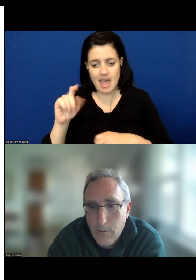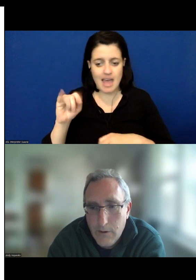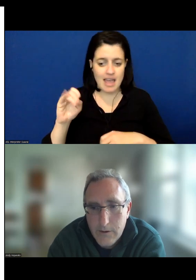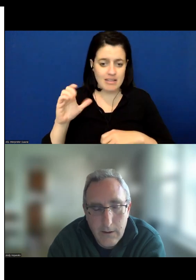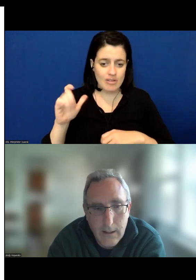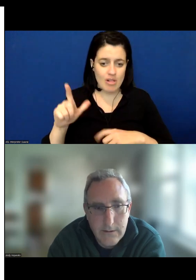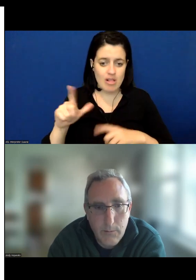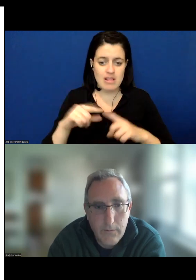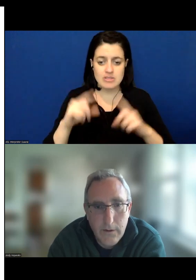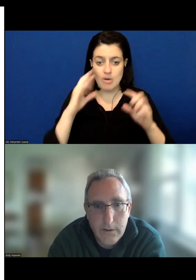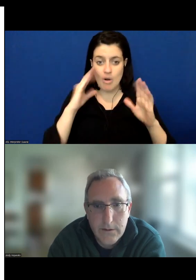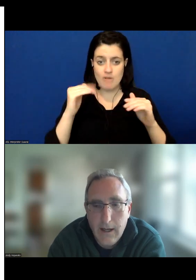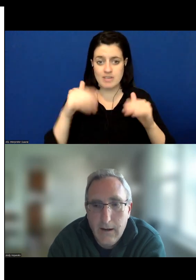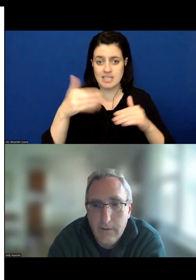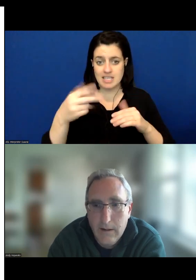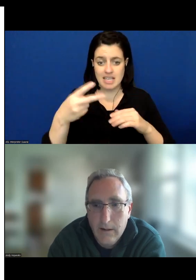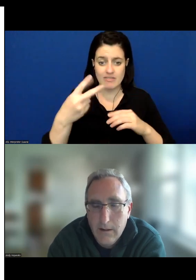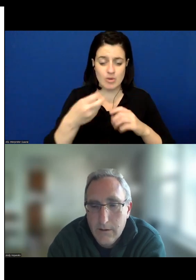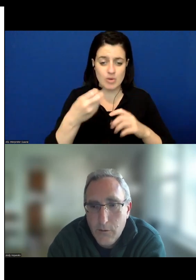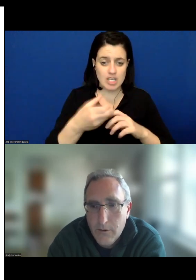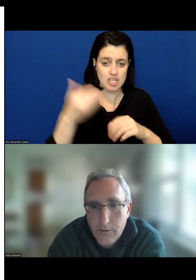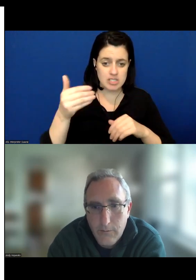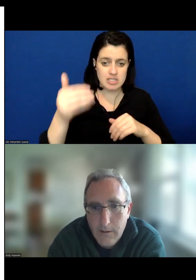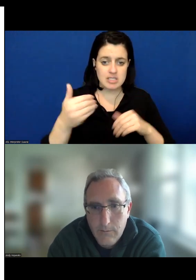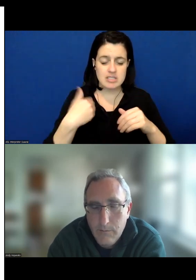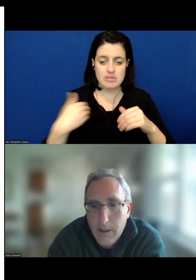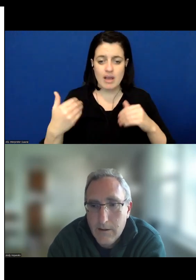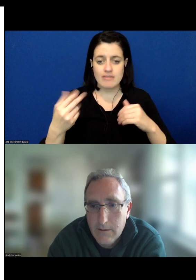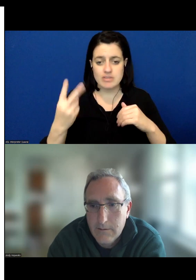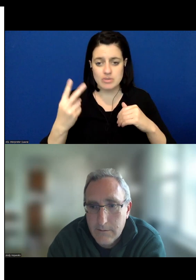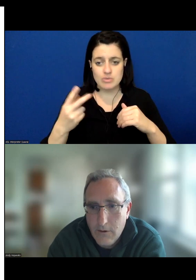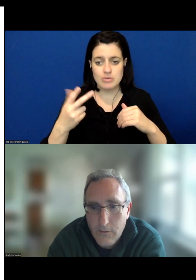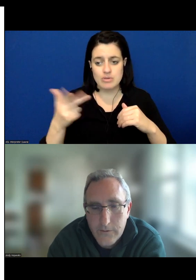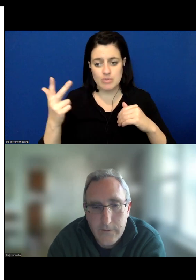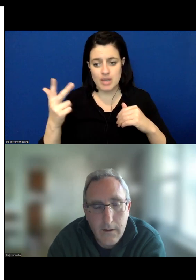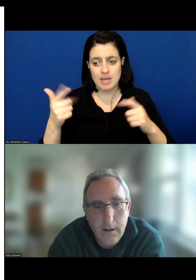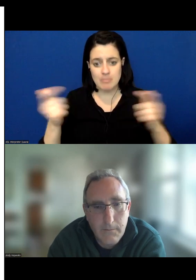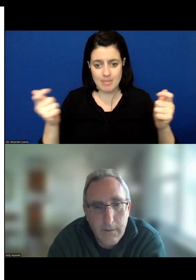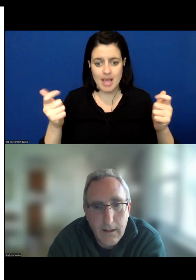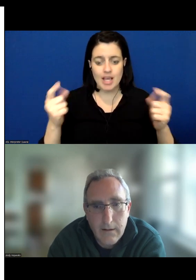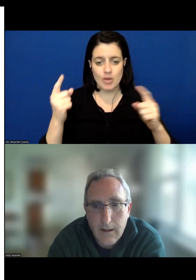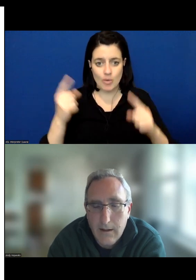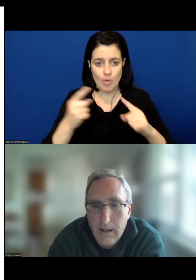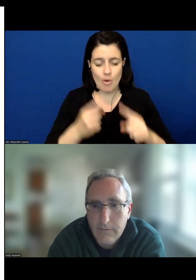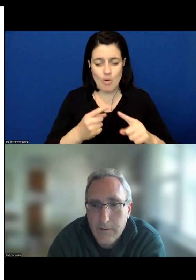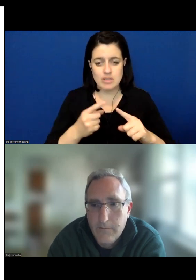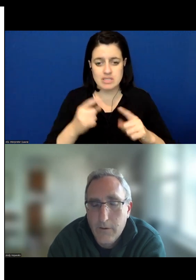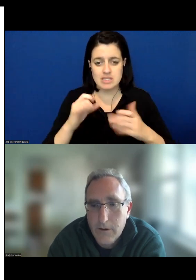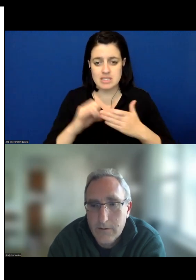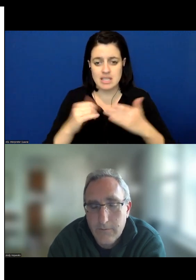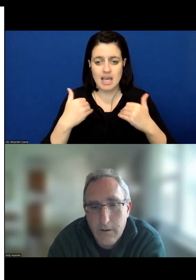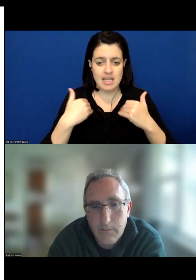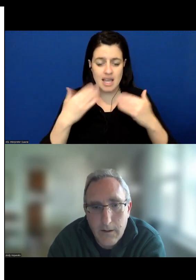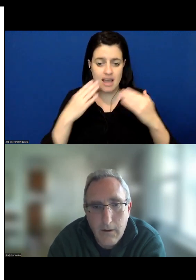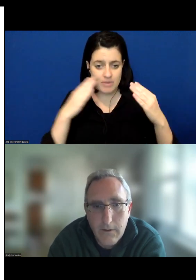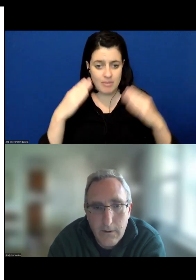look forward to the next couple of years to have 2 or 3 big goals that have some